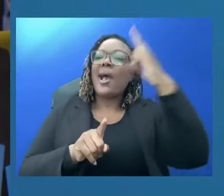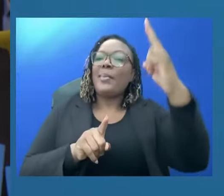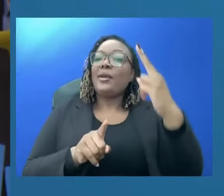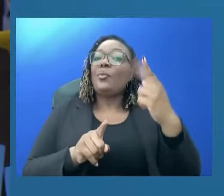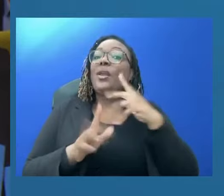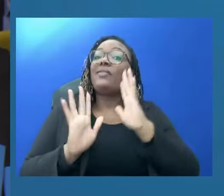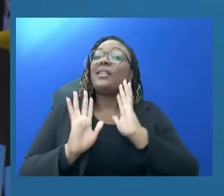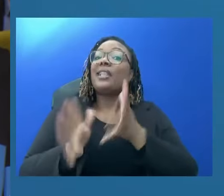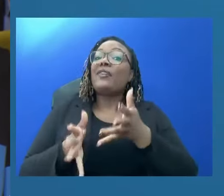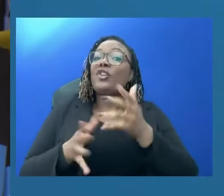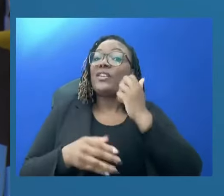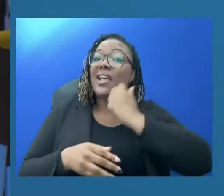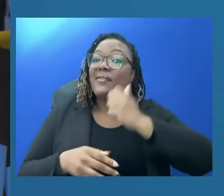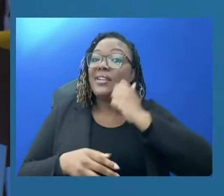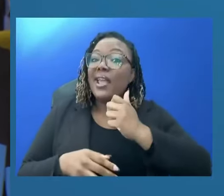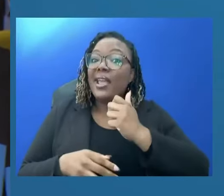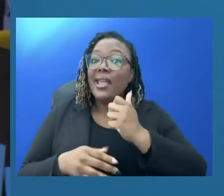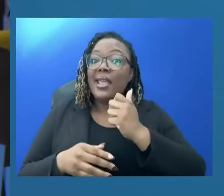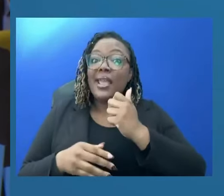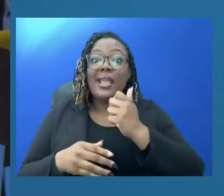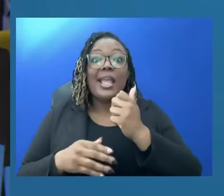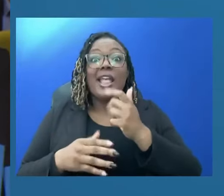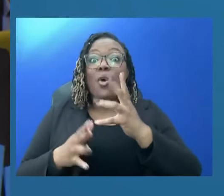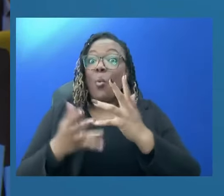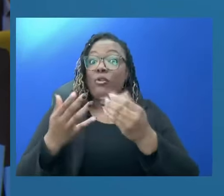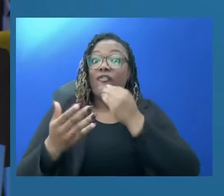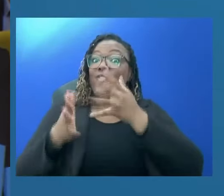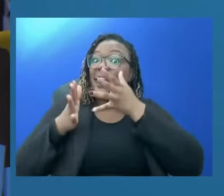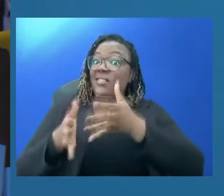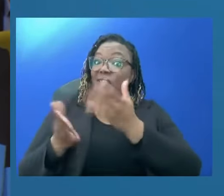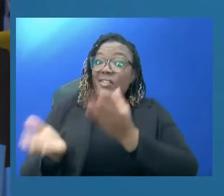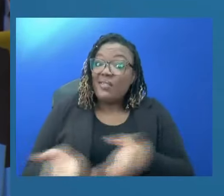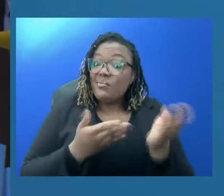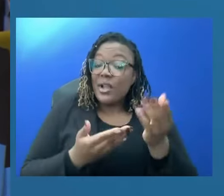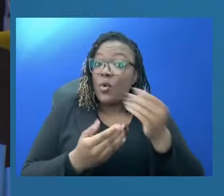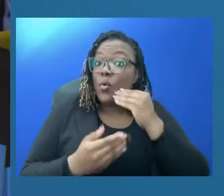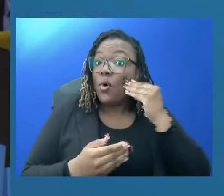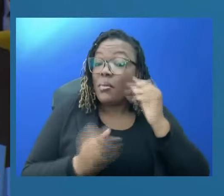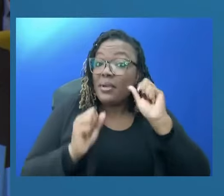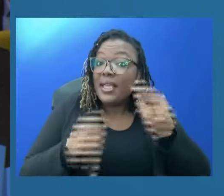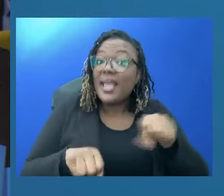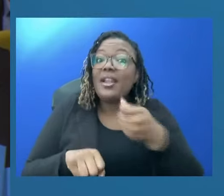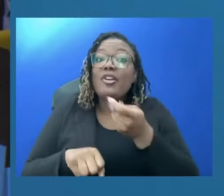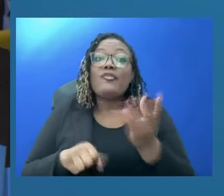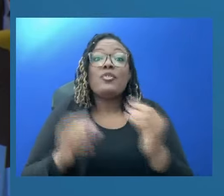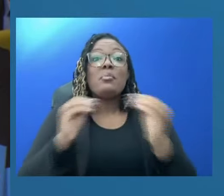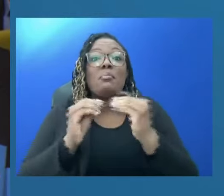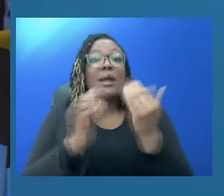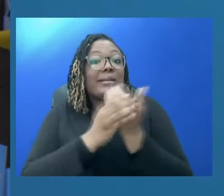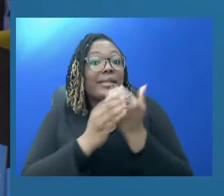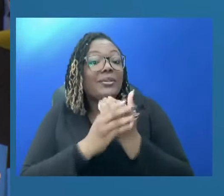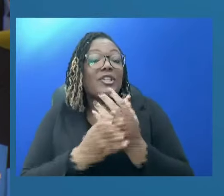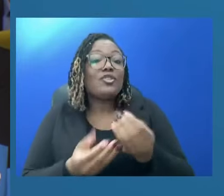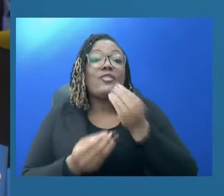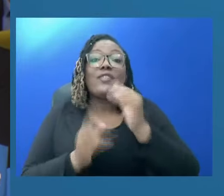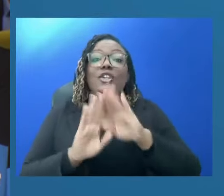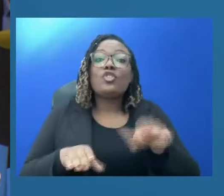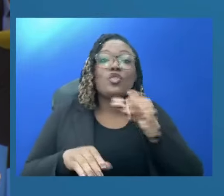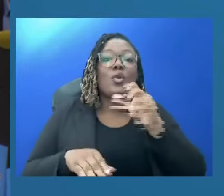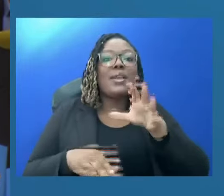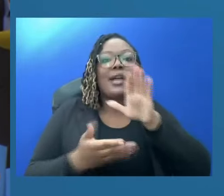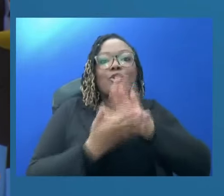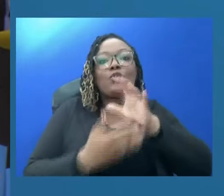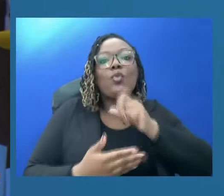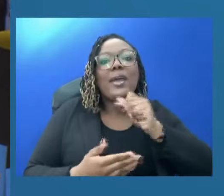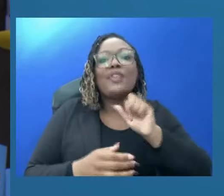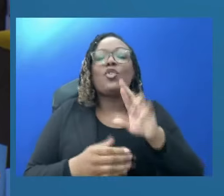every day? Can you take the leftovers home? Maybe it's a few extra sandwiches to feed the kids who are not school age or to help out at the